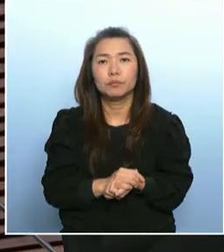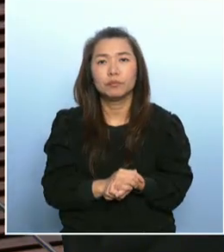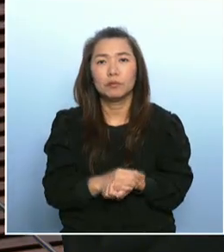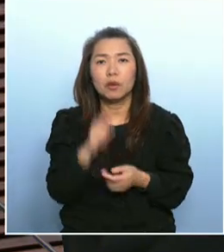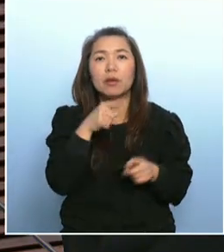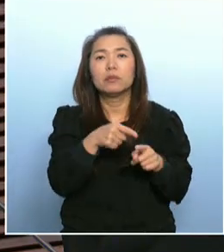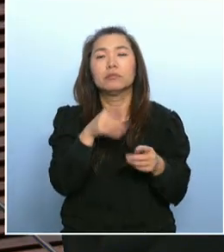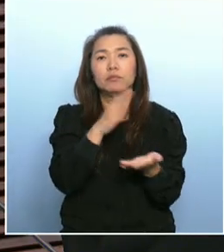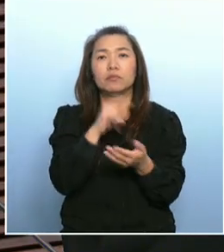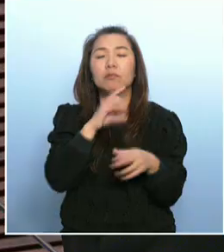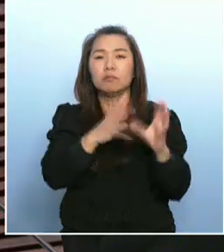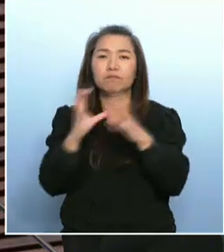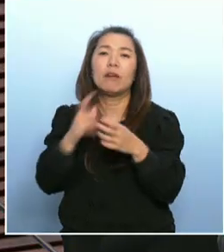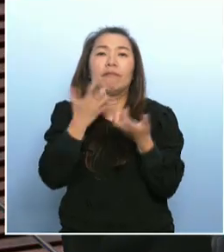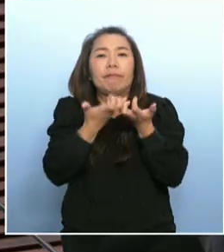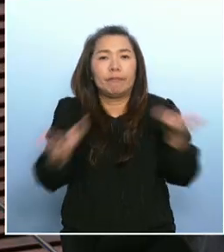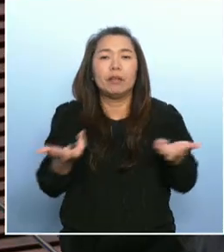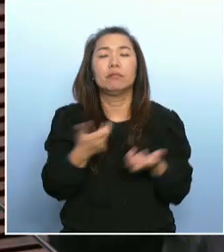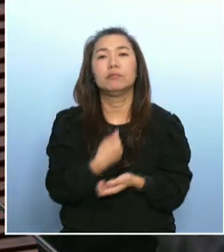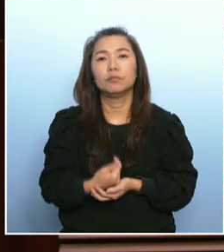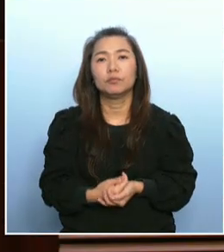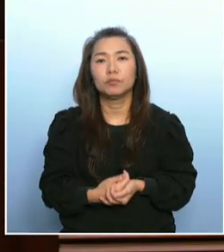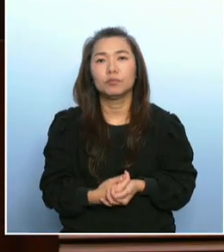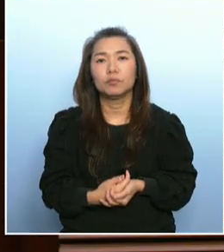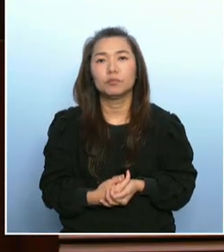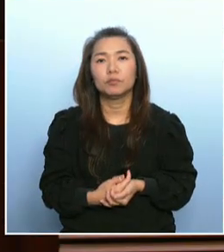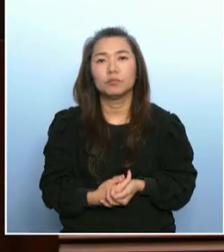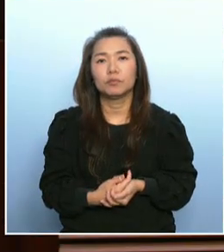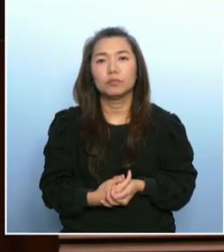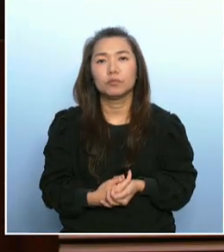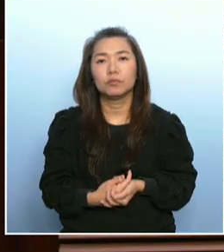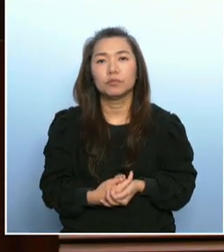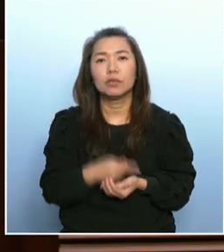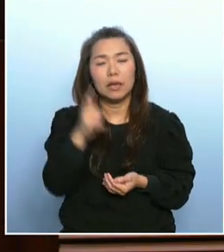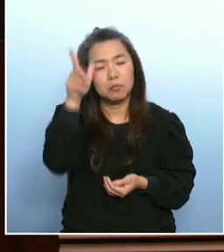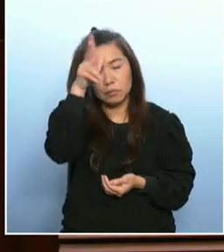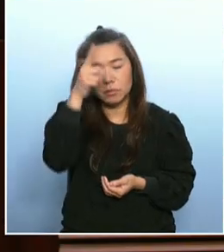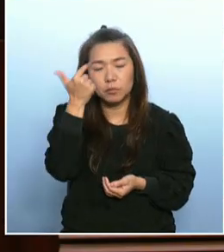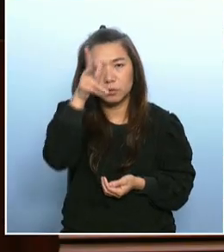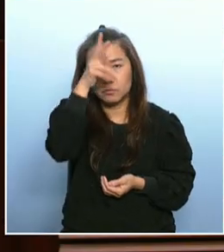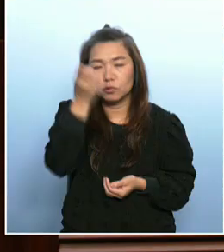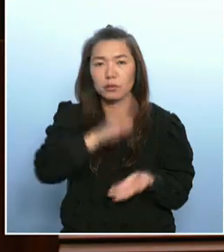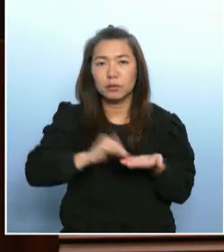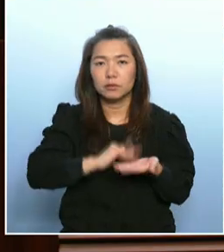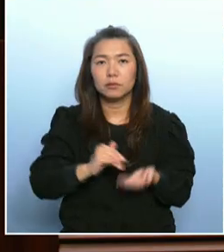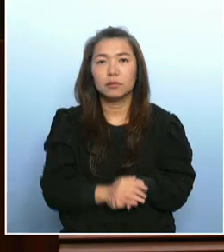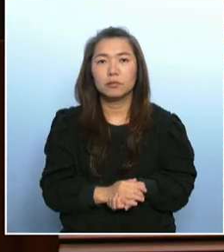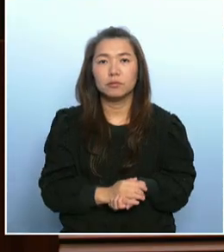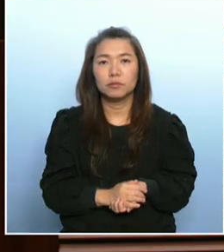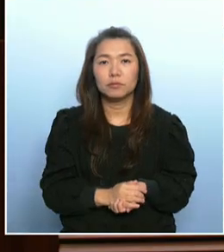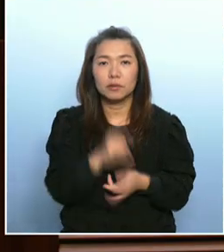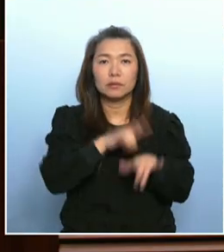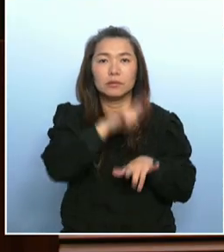the cash assistance can support the expenditure of an entire household. They